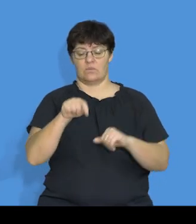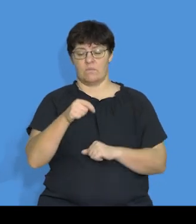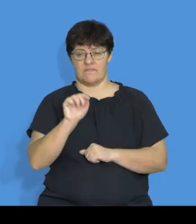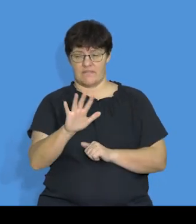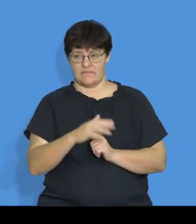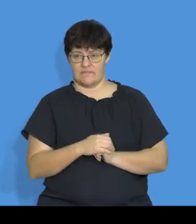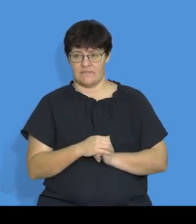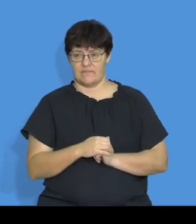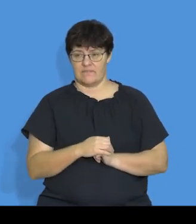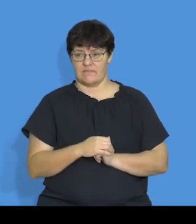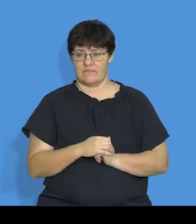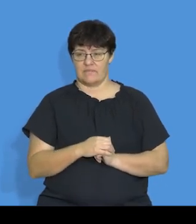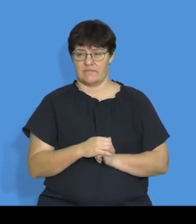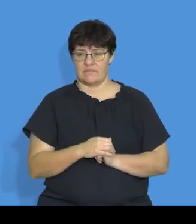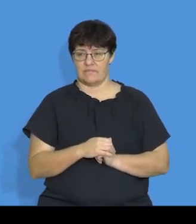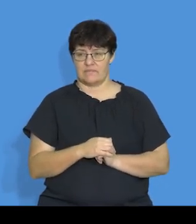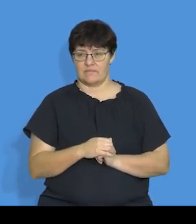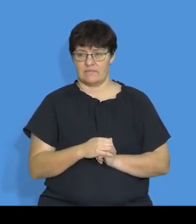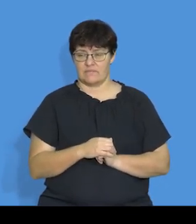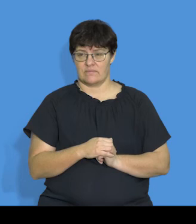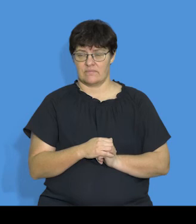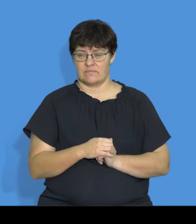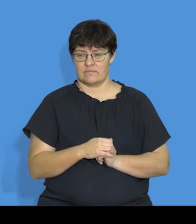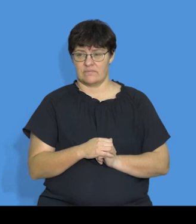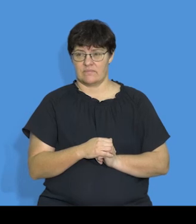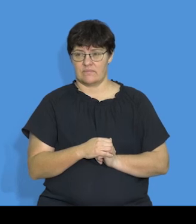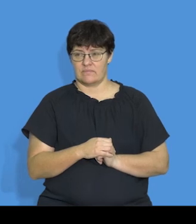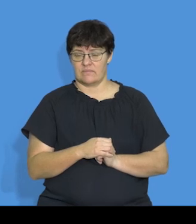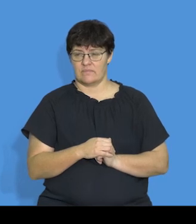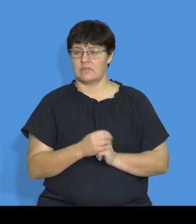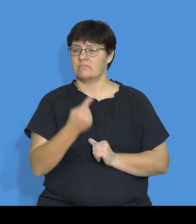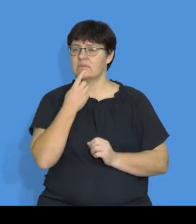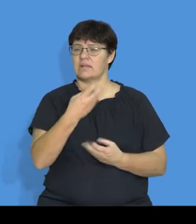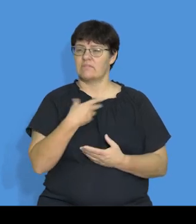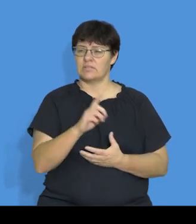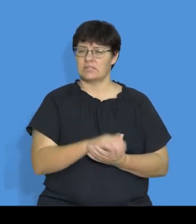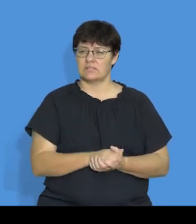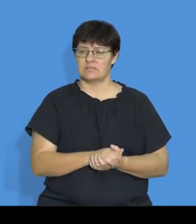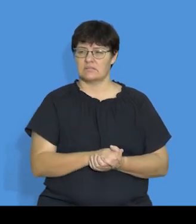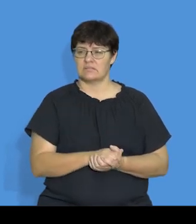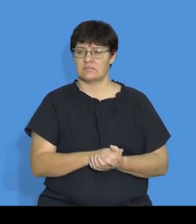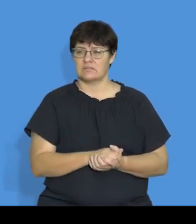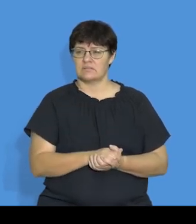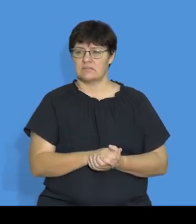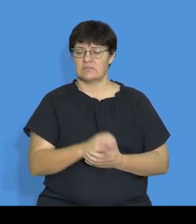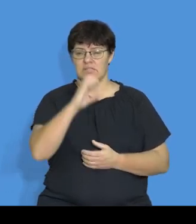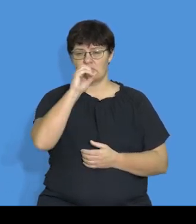less 10.5. Okay, what does this give us? It gives us a value